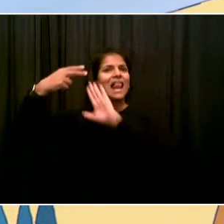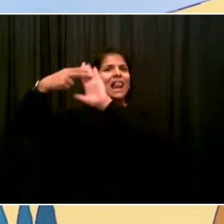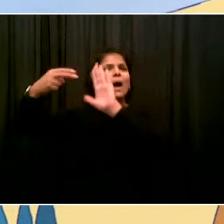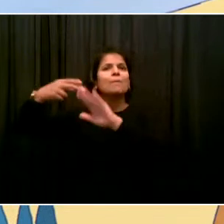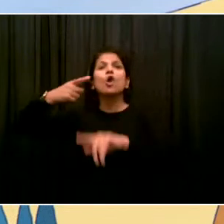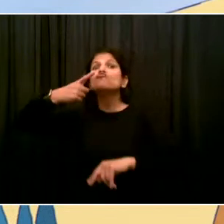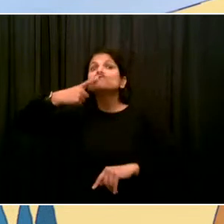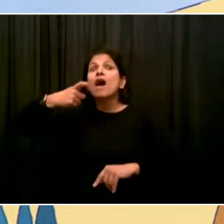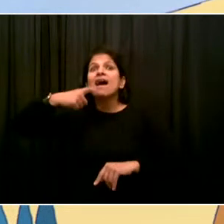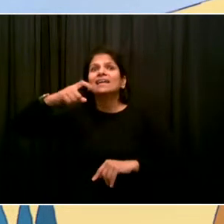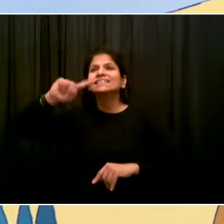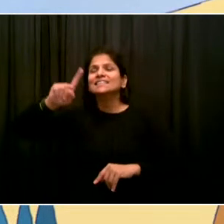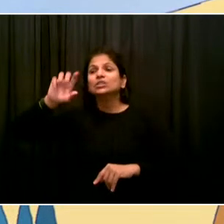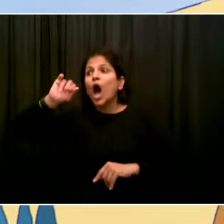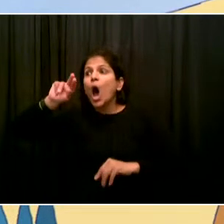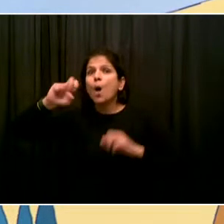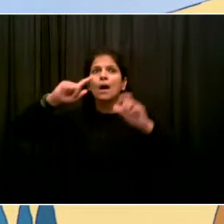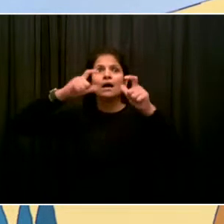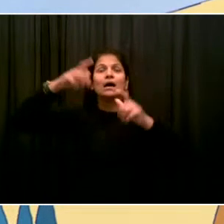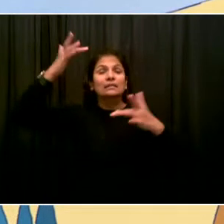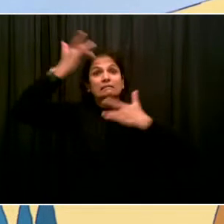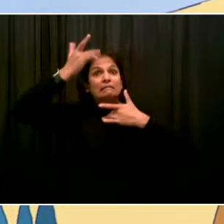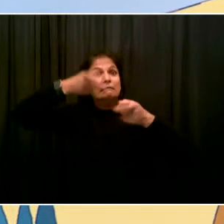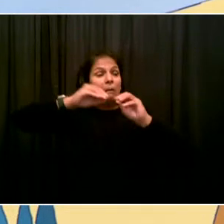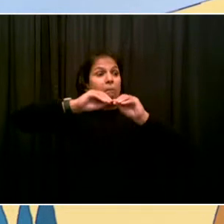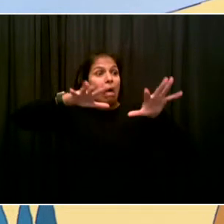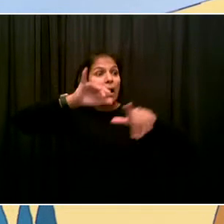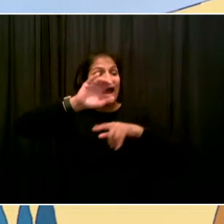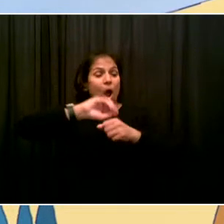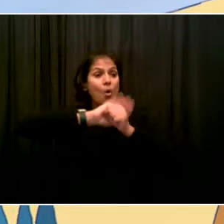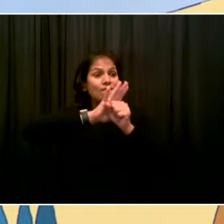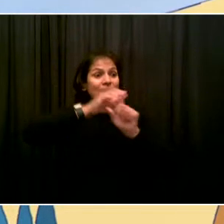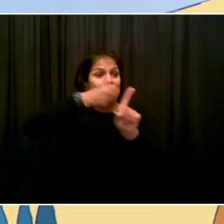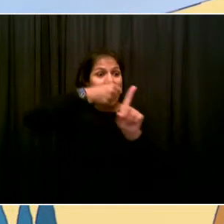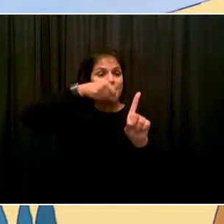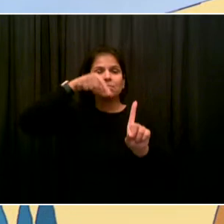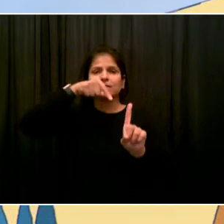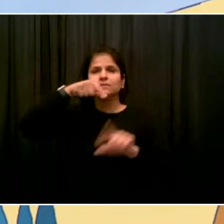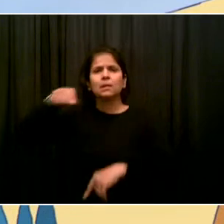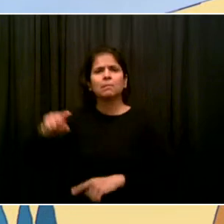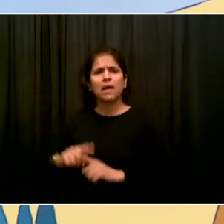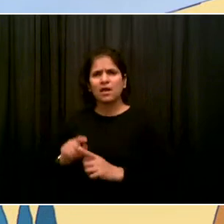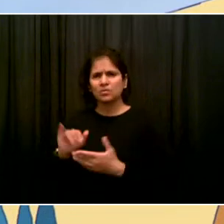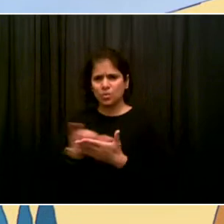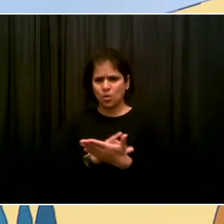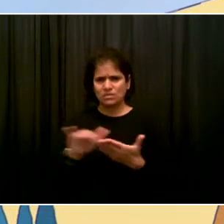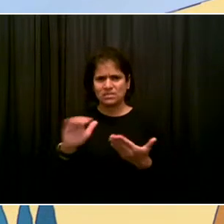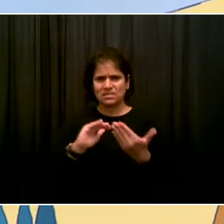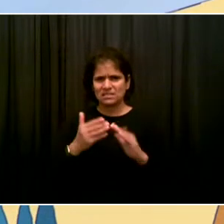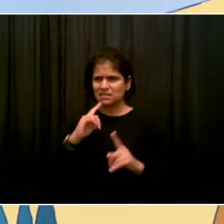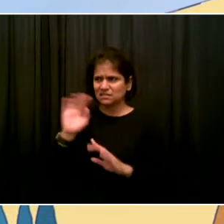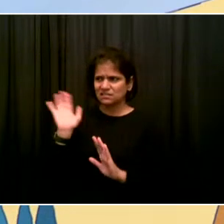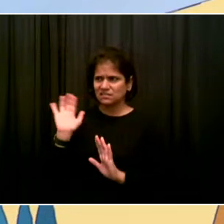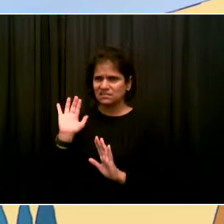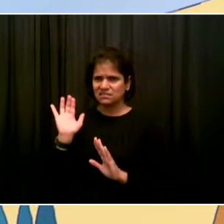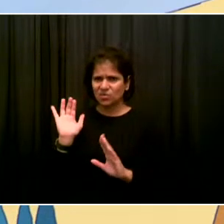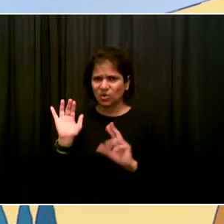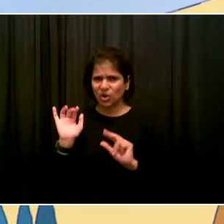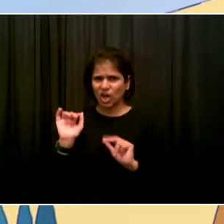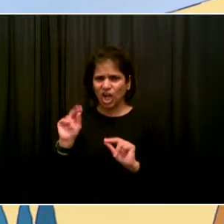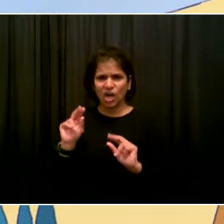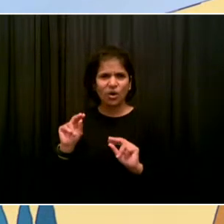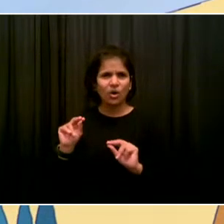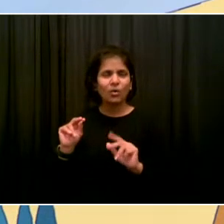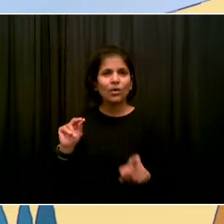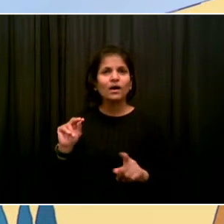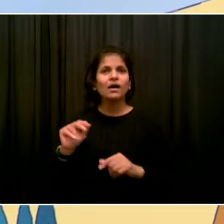media officials. The city said you wanted to align with the state's approach, which was no longer zip code based. So now that presumably there's no more fear of crossing Cuomo, I'd